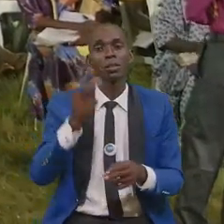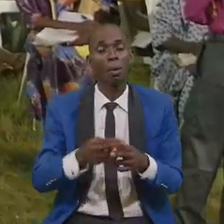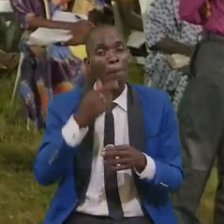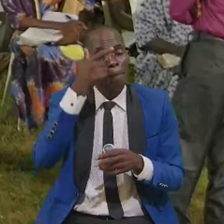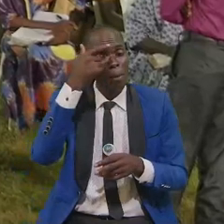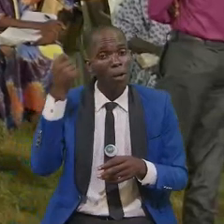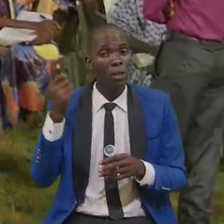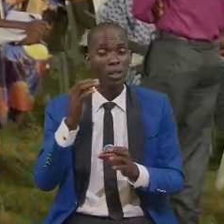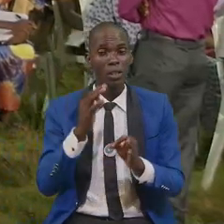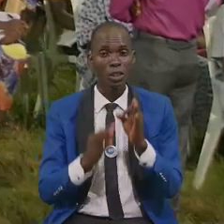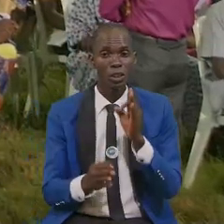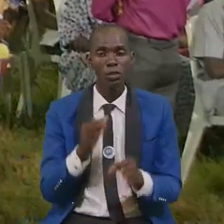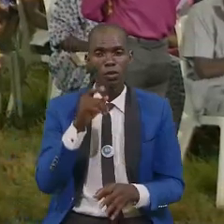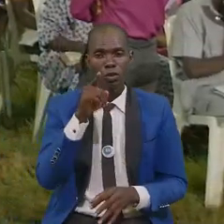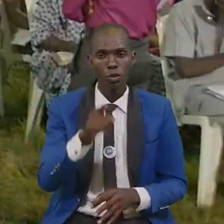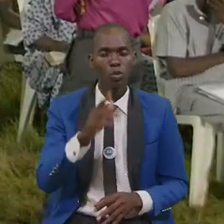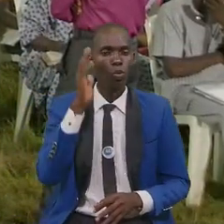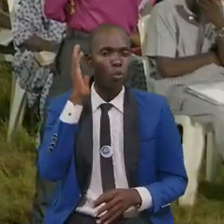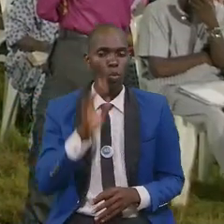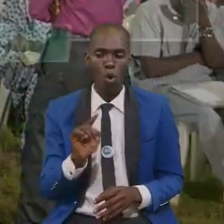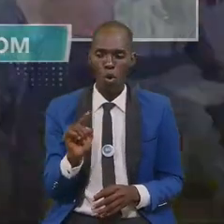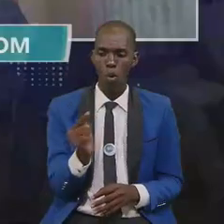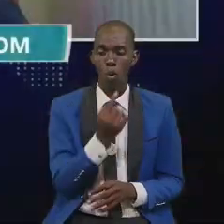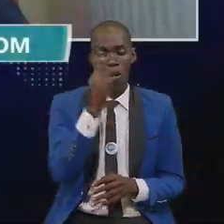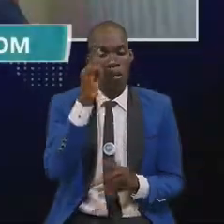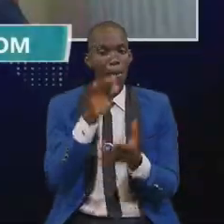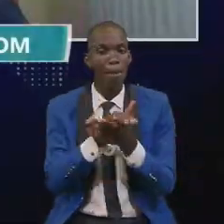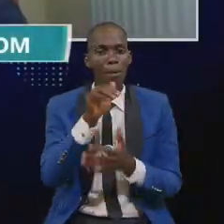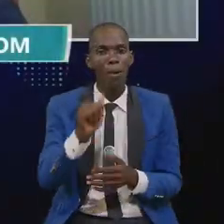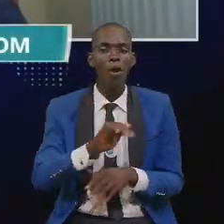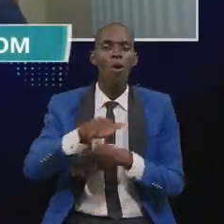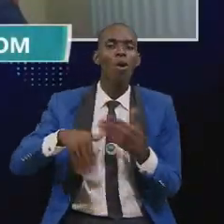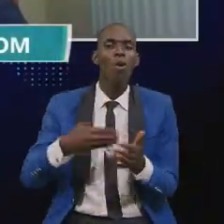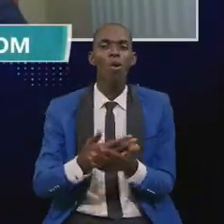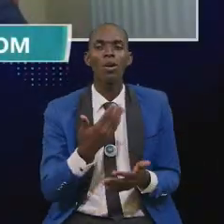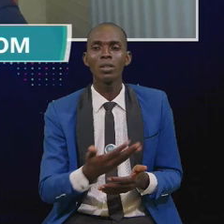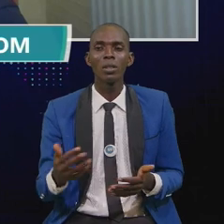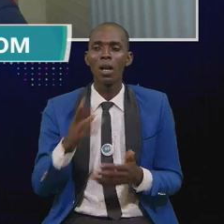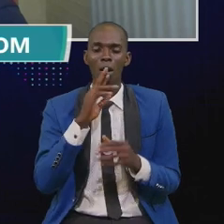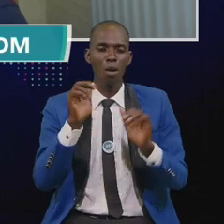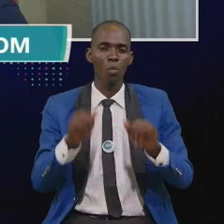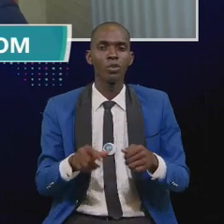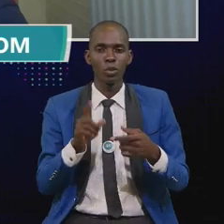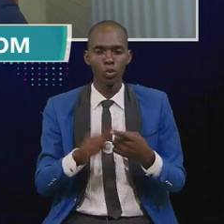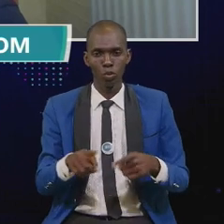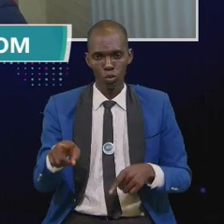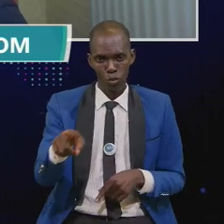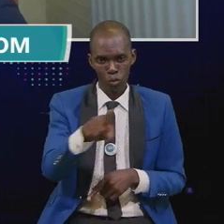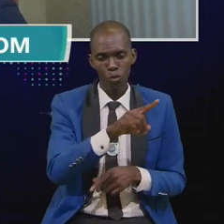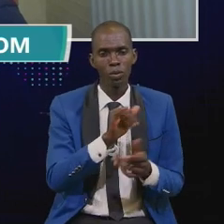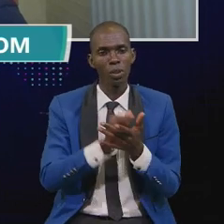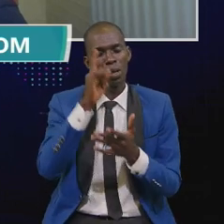you will only believe, all things are possible to him who